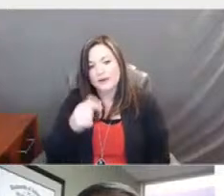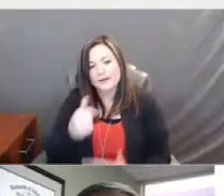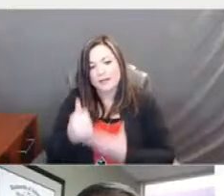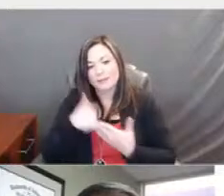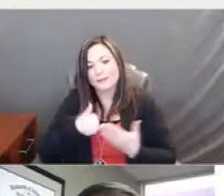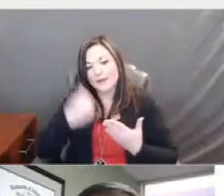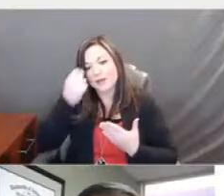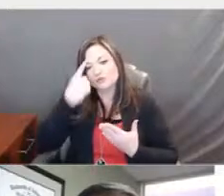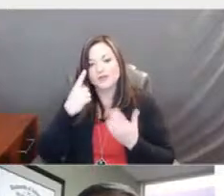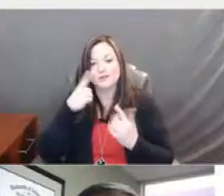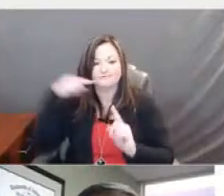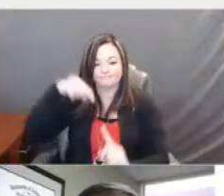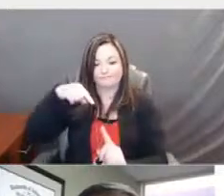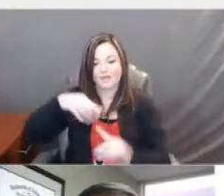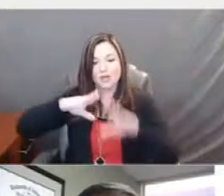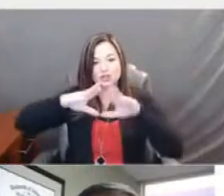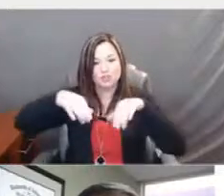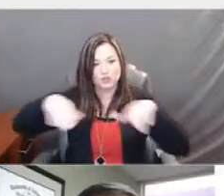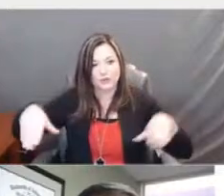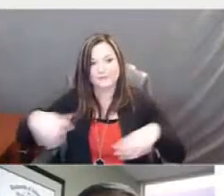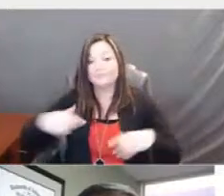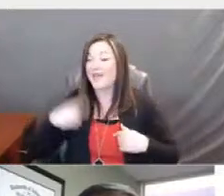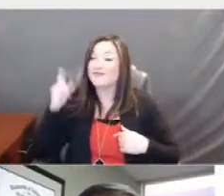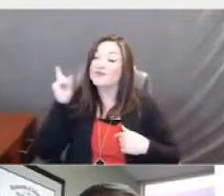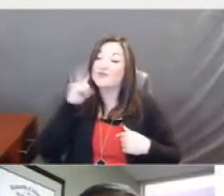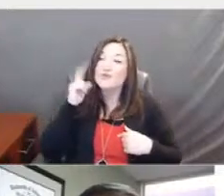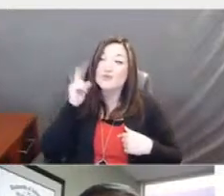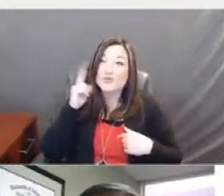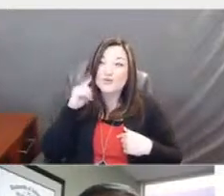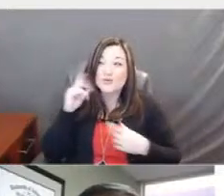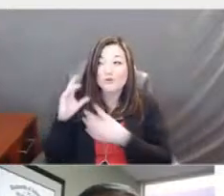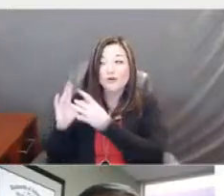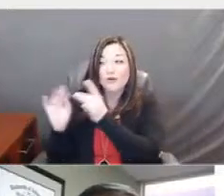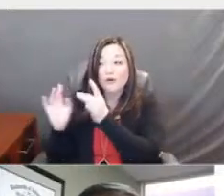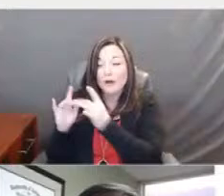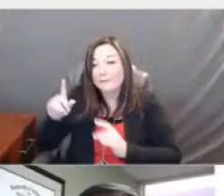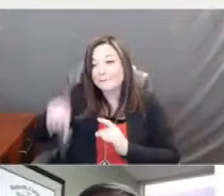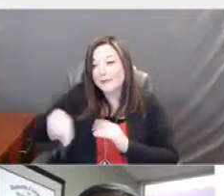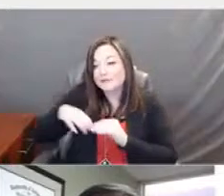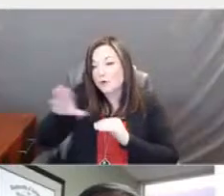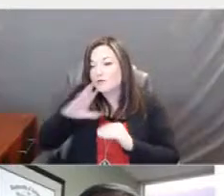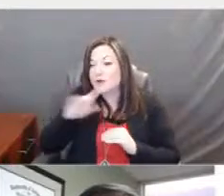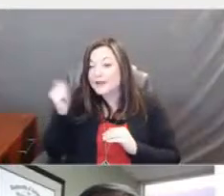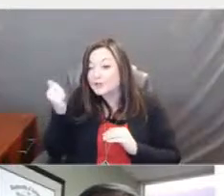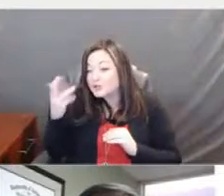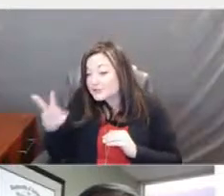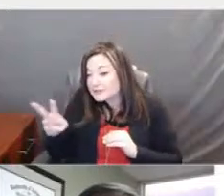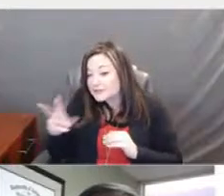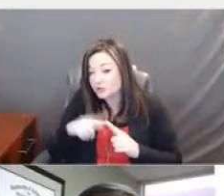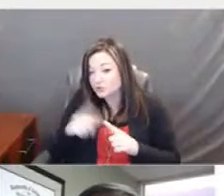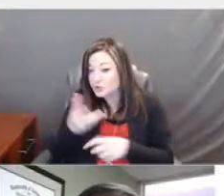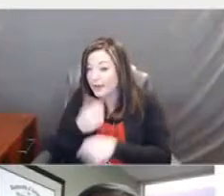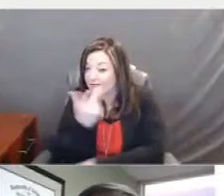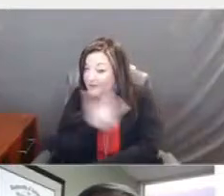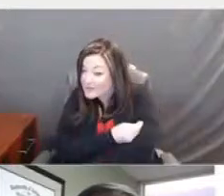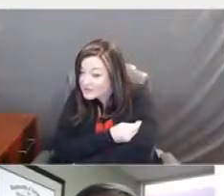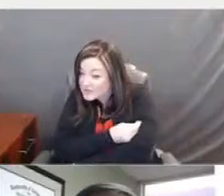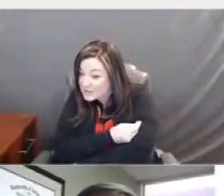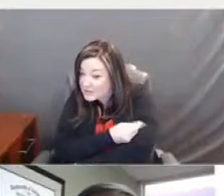children? I think I heard somewhere that you had to be 16 or older to get this